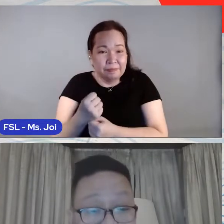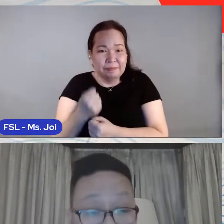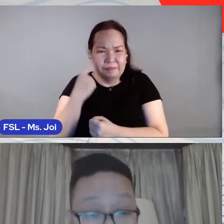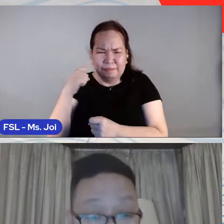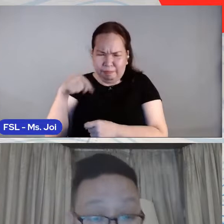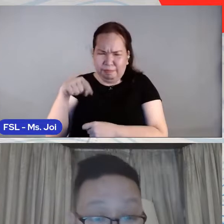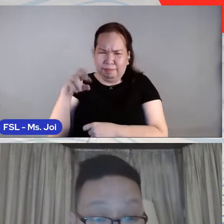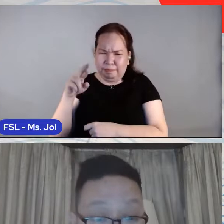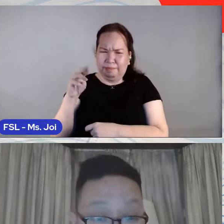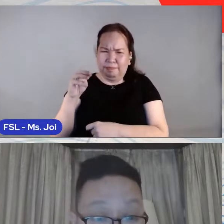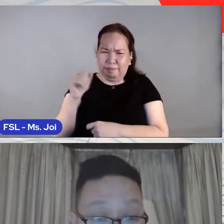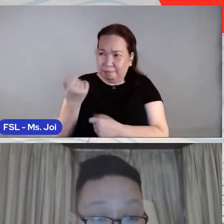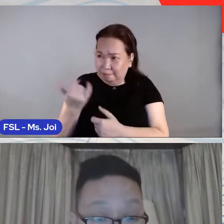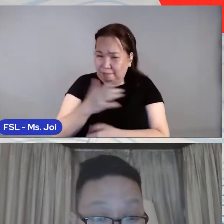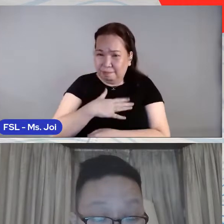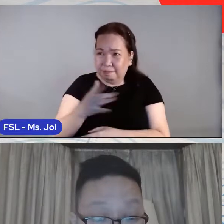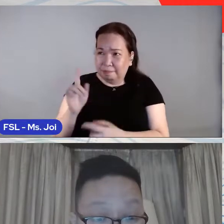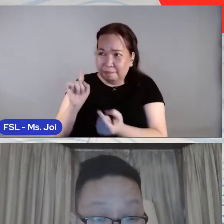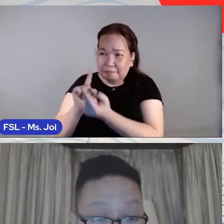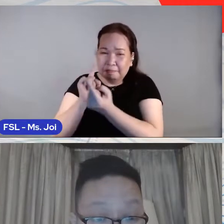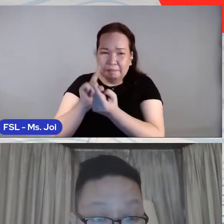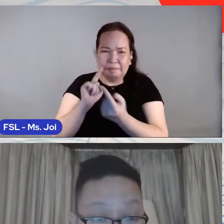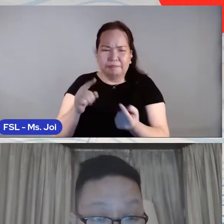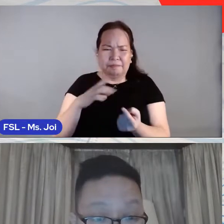the RMA, iniisip ko, let that